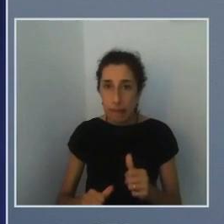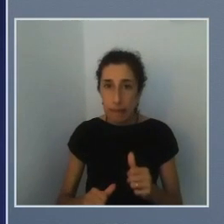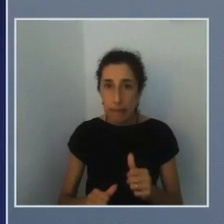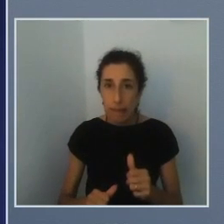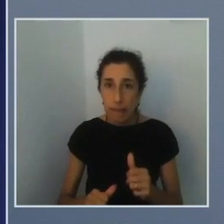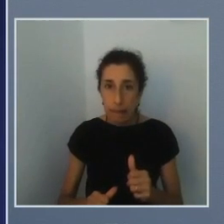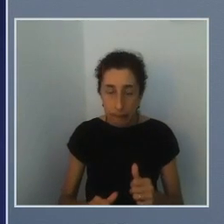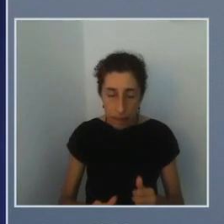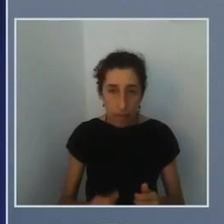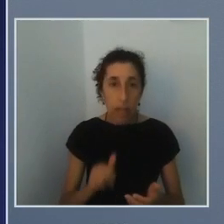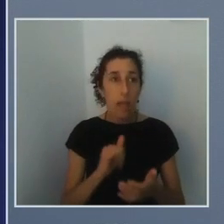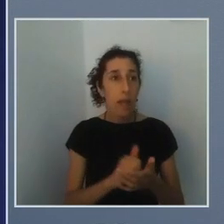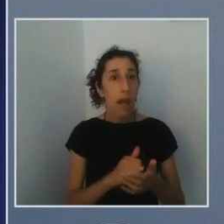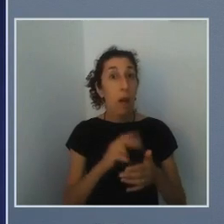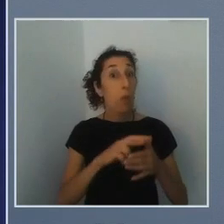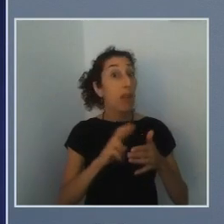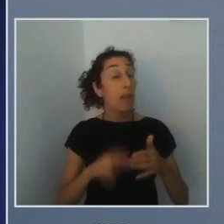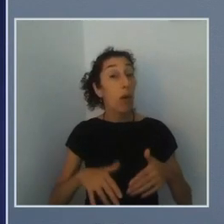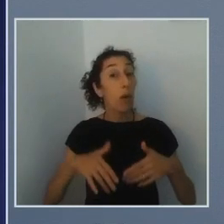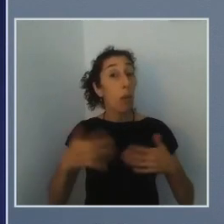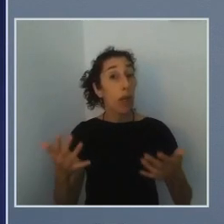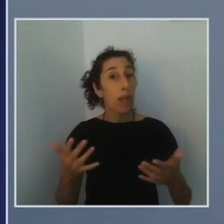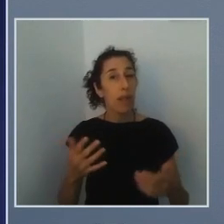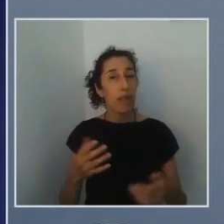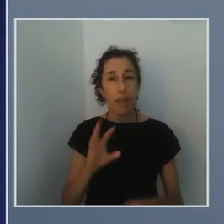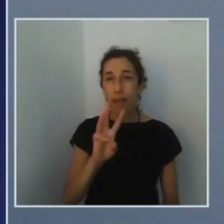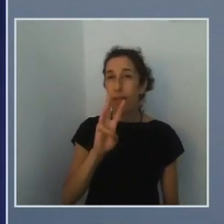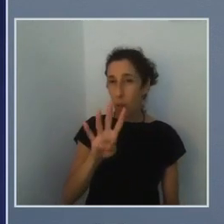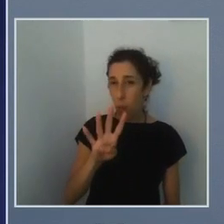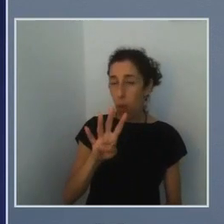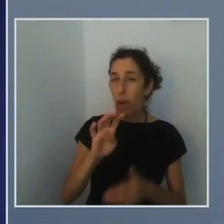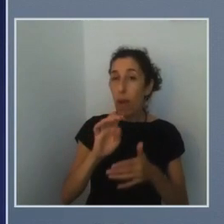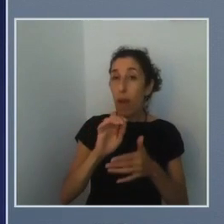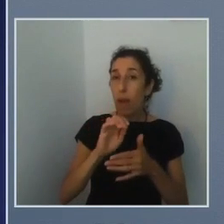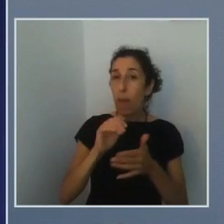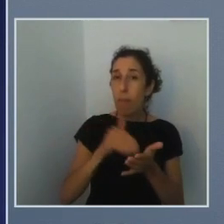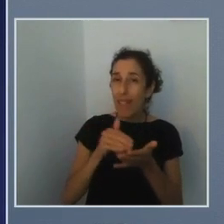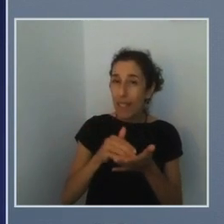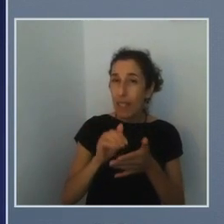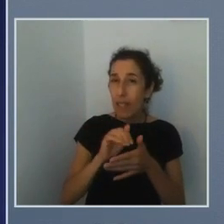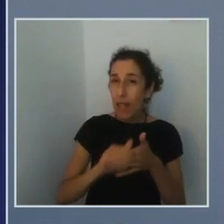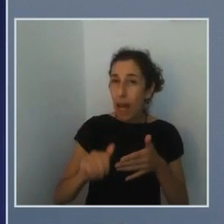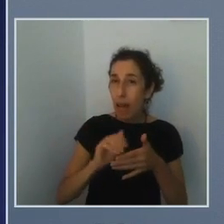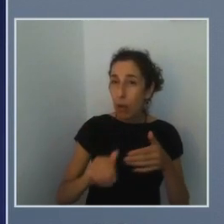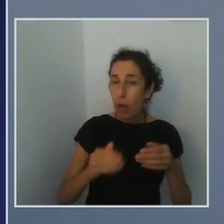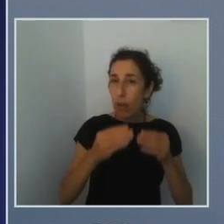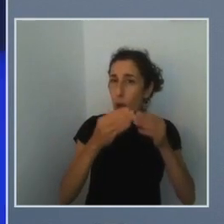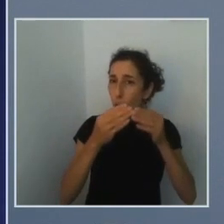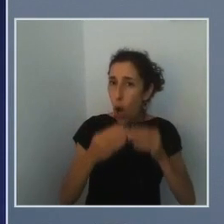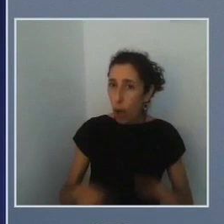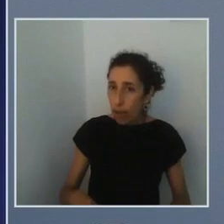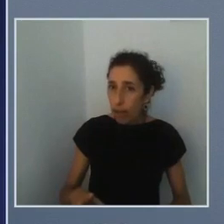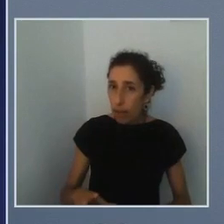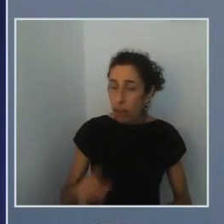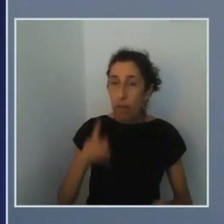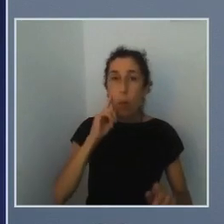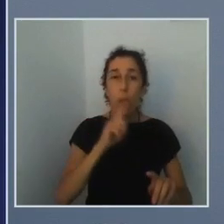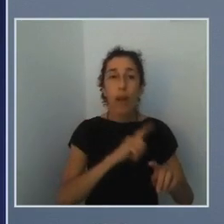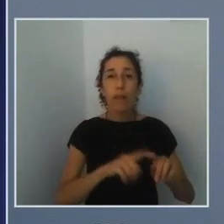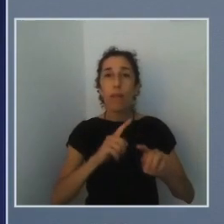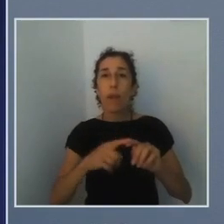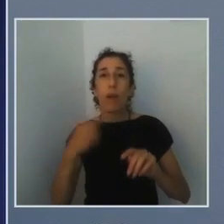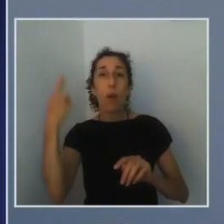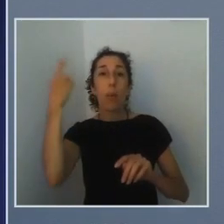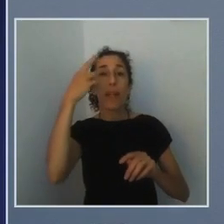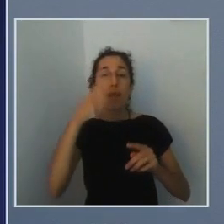and contributed to the NRA's current deteriorated financial state. Not only